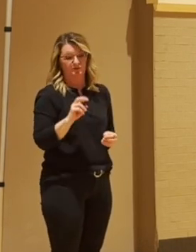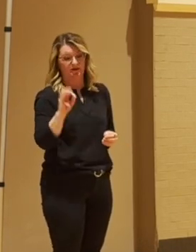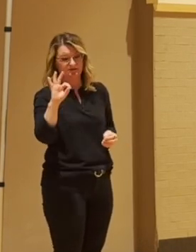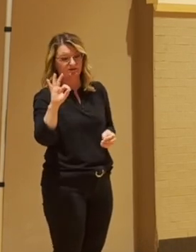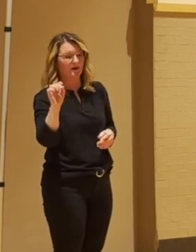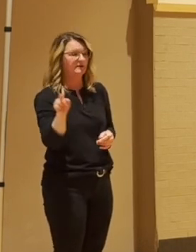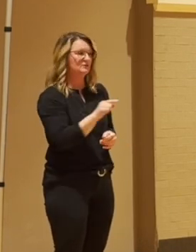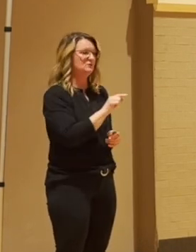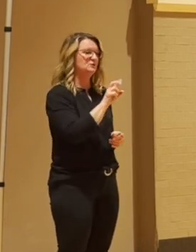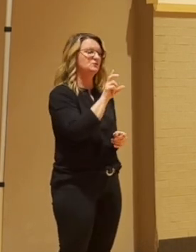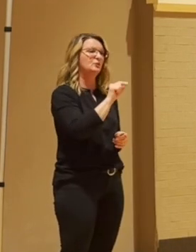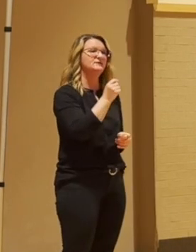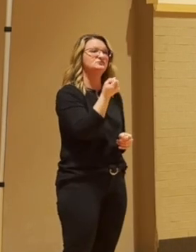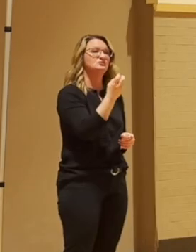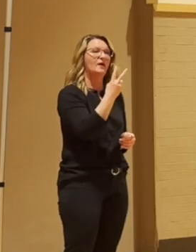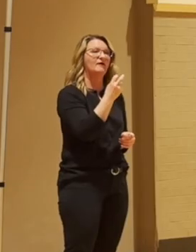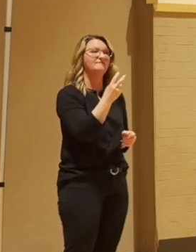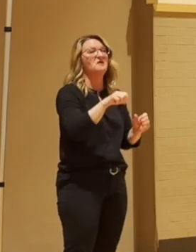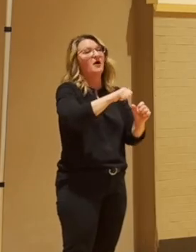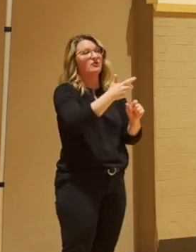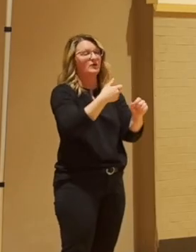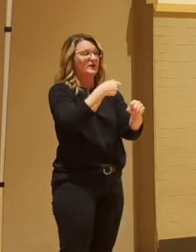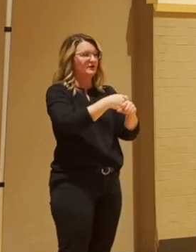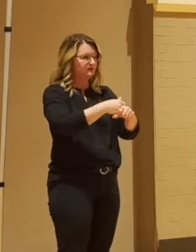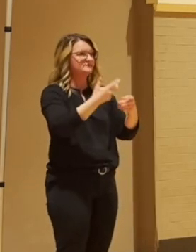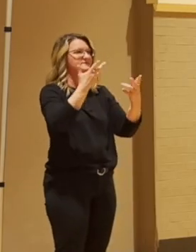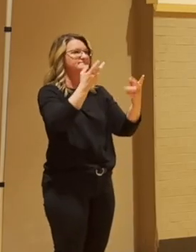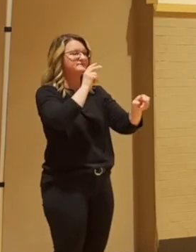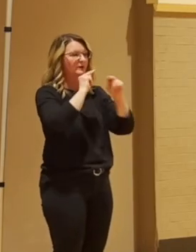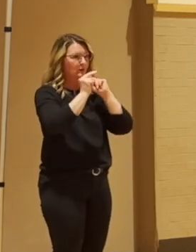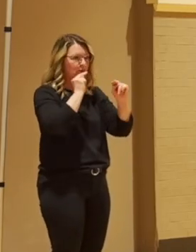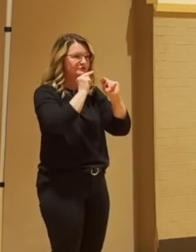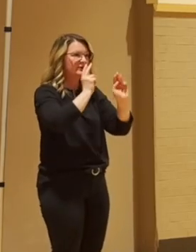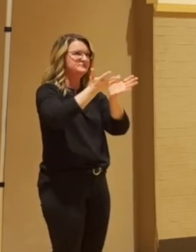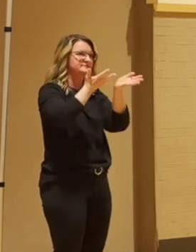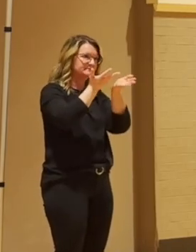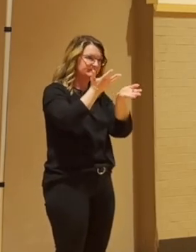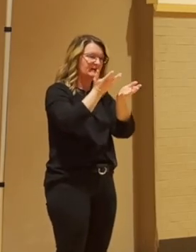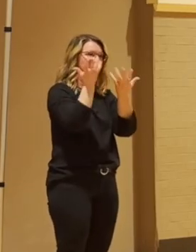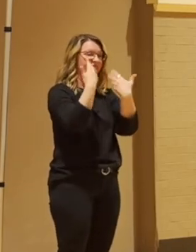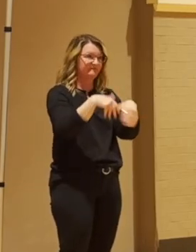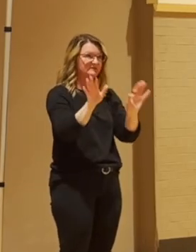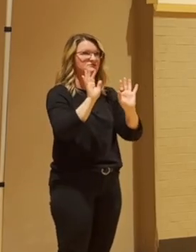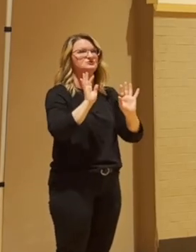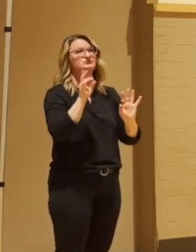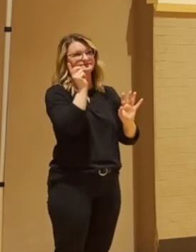and 2012, or again, another 3 years, we were in negotiations. And then after the